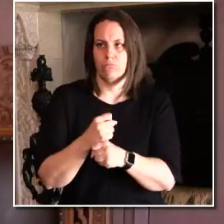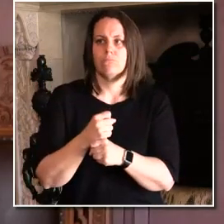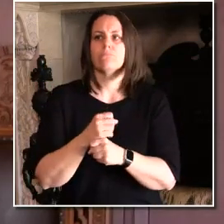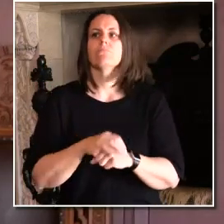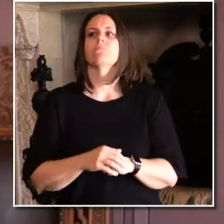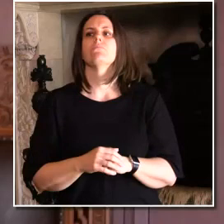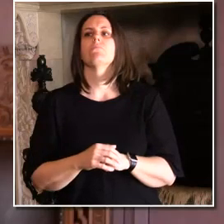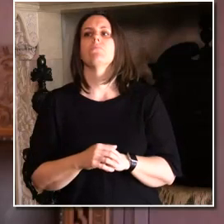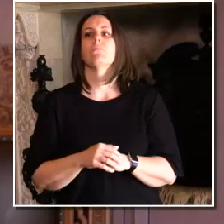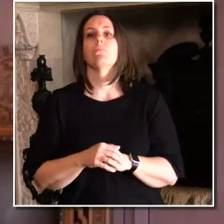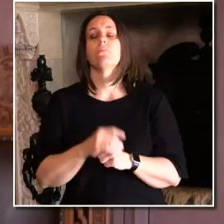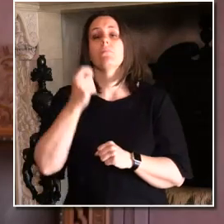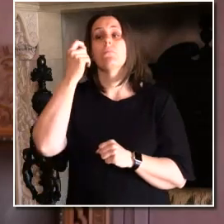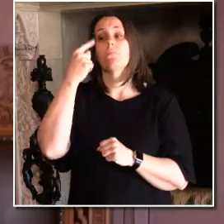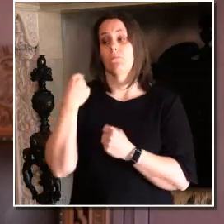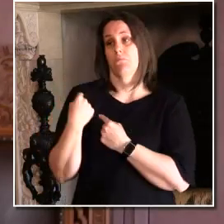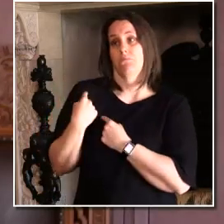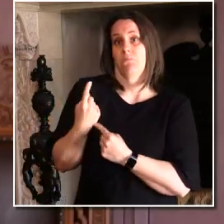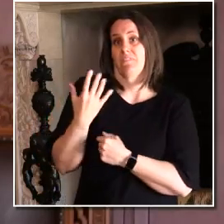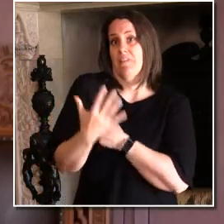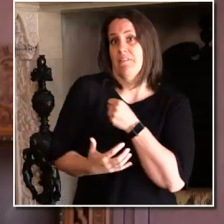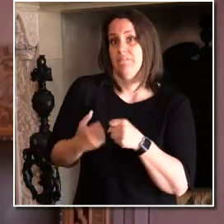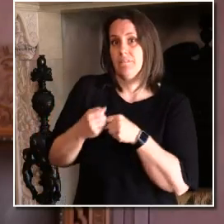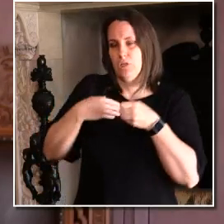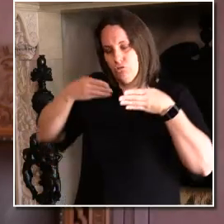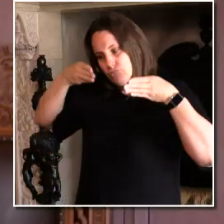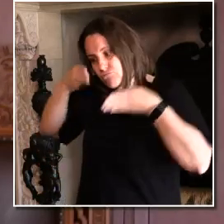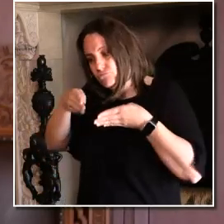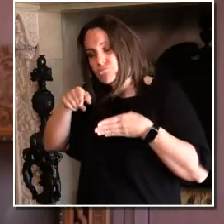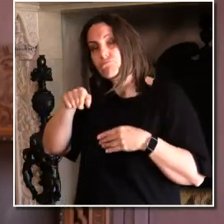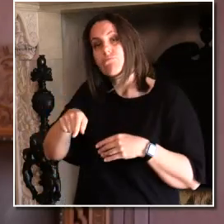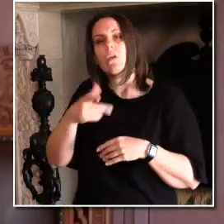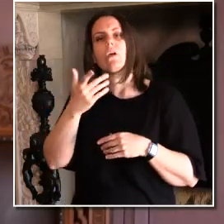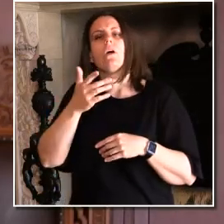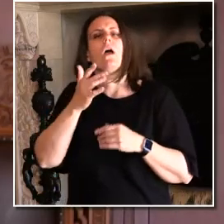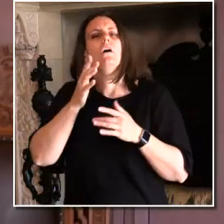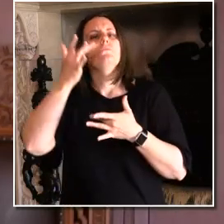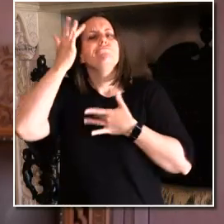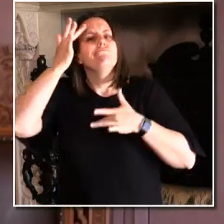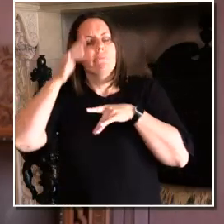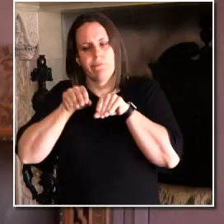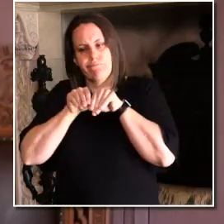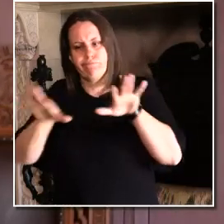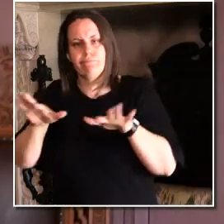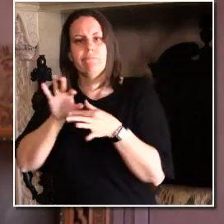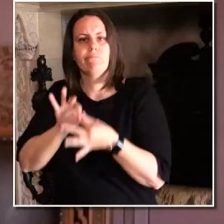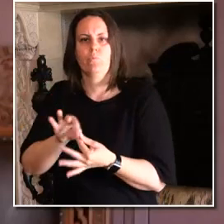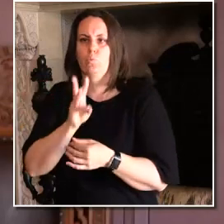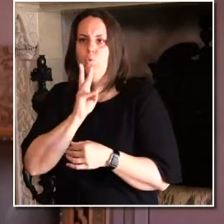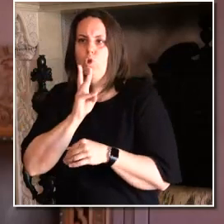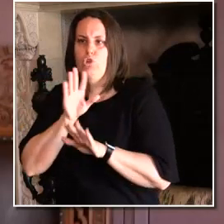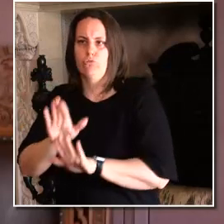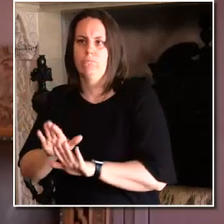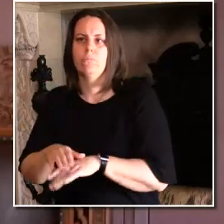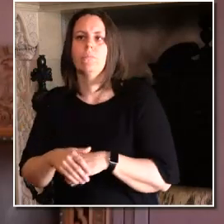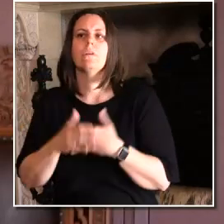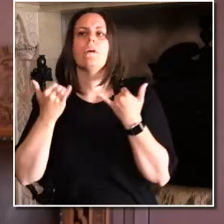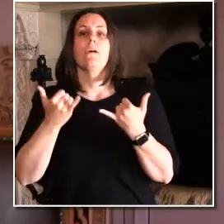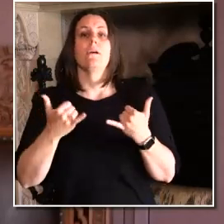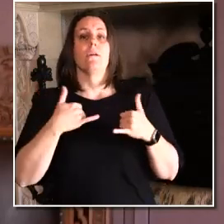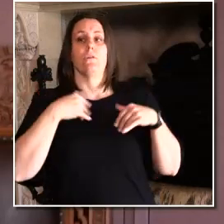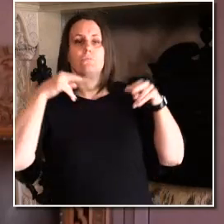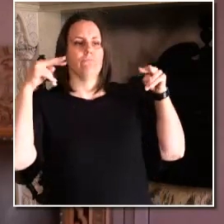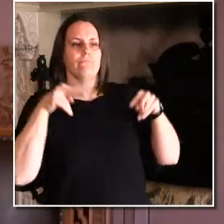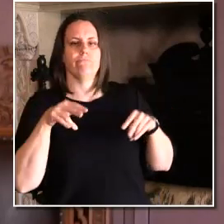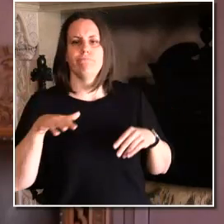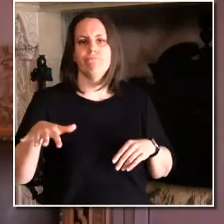investigations, either as an epidemiologist or now currently the leader of the Enteric and Waterborne Diseases Unit. All right, wonderful. Thank you